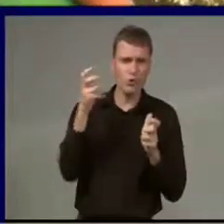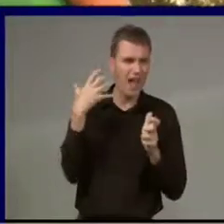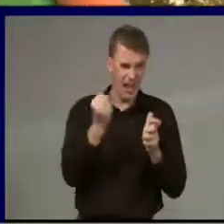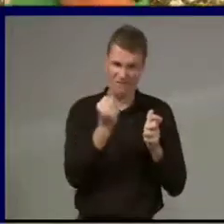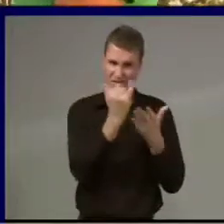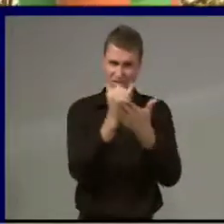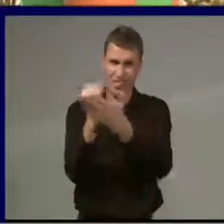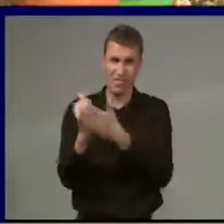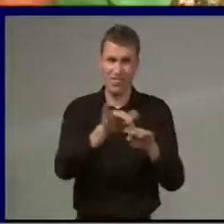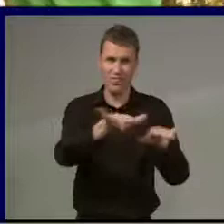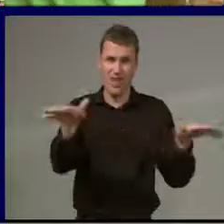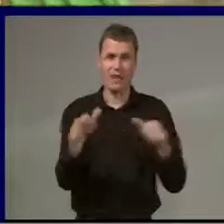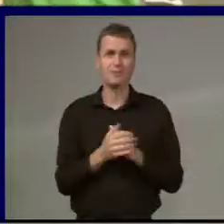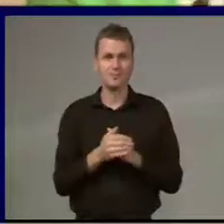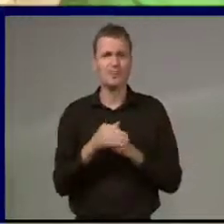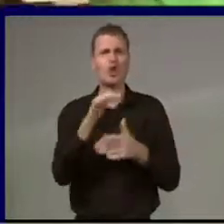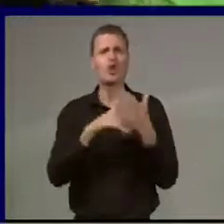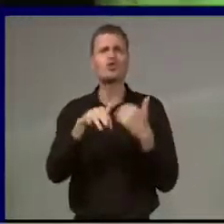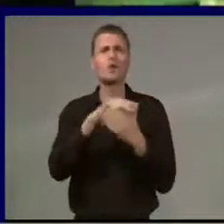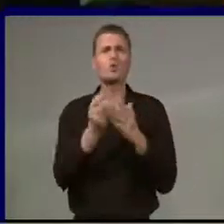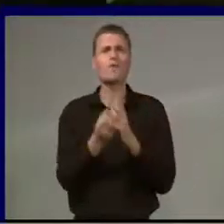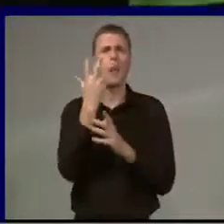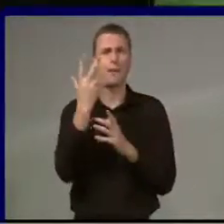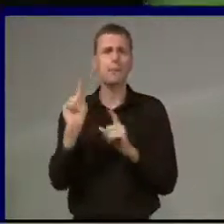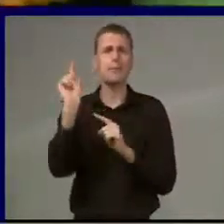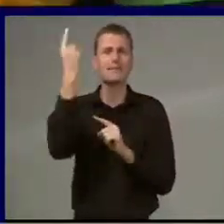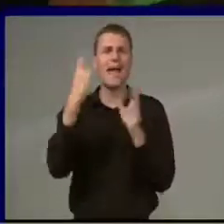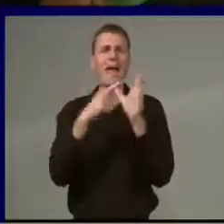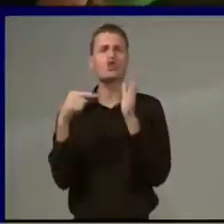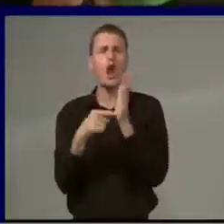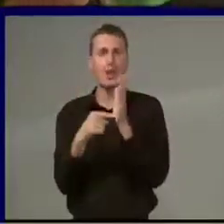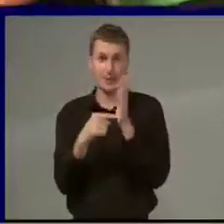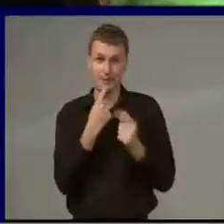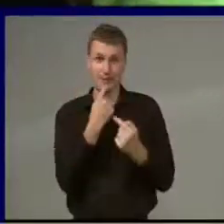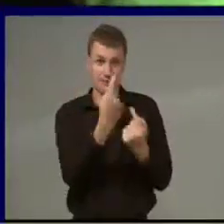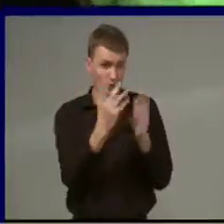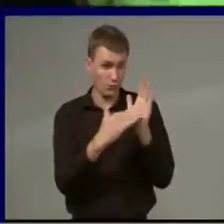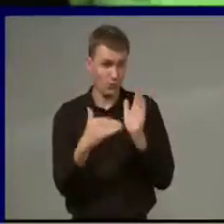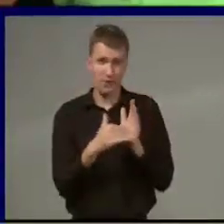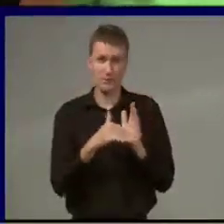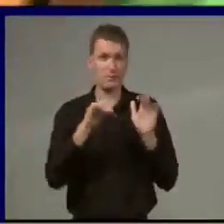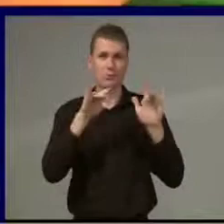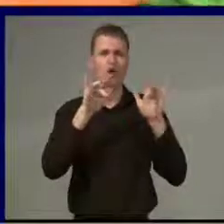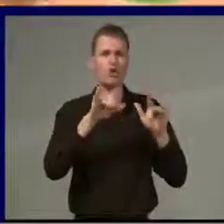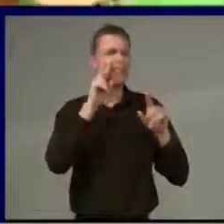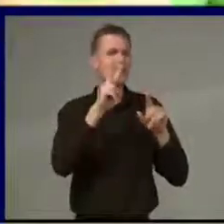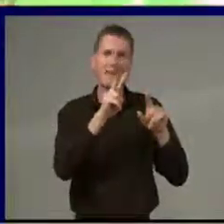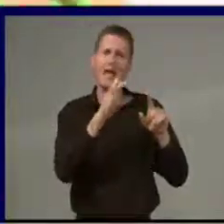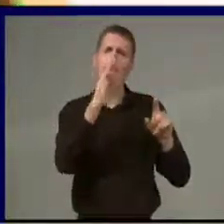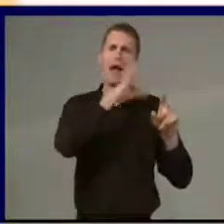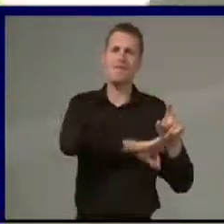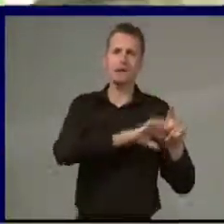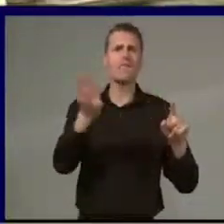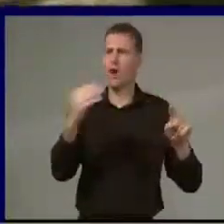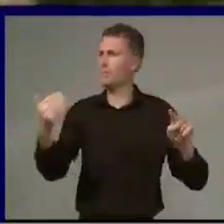Social Development Minister Anne Tolley told Radio New Zealand's Morning Report that New Zealand has yet to see the effects of a